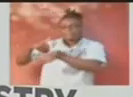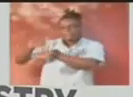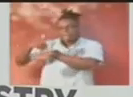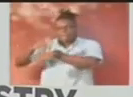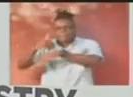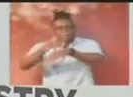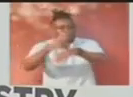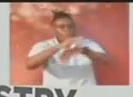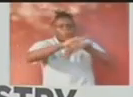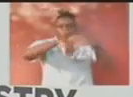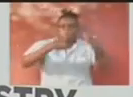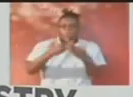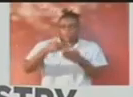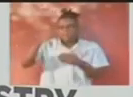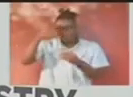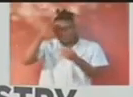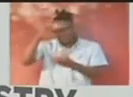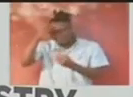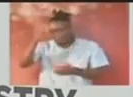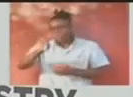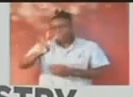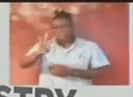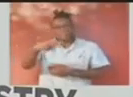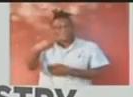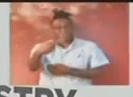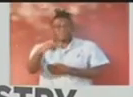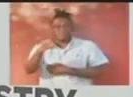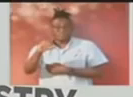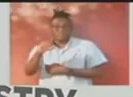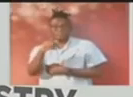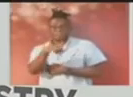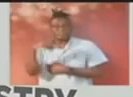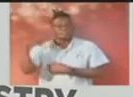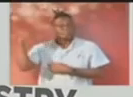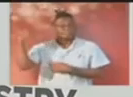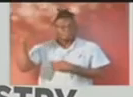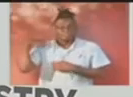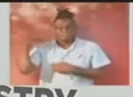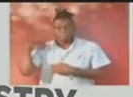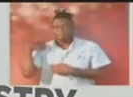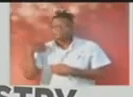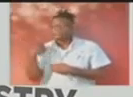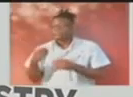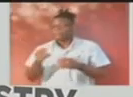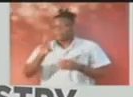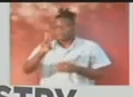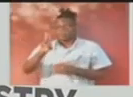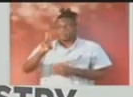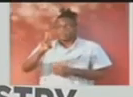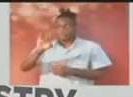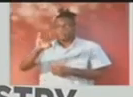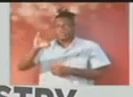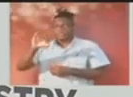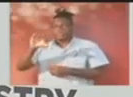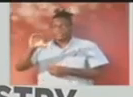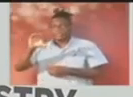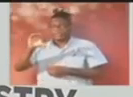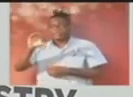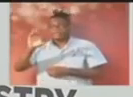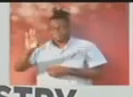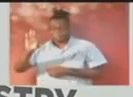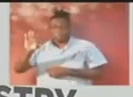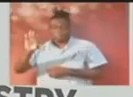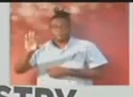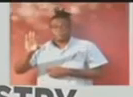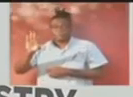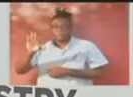that PAHO Revolving Fund and UNICEF can in fact distribute the vaccines. So the decision for that